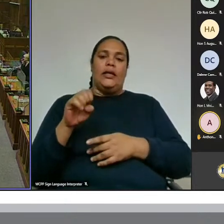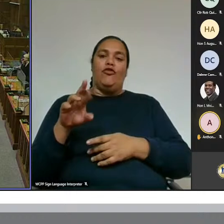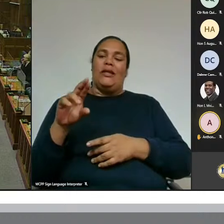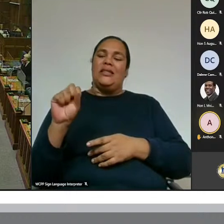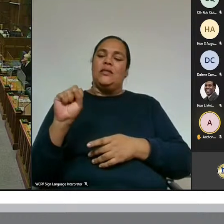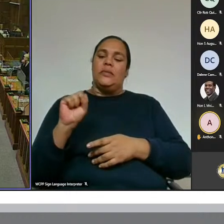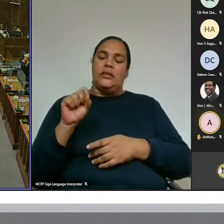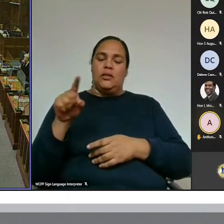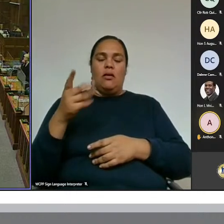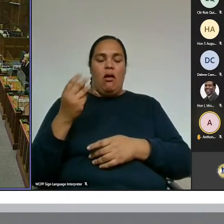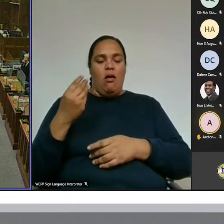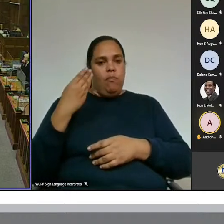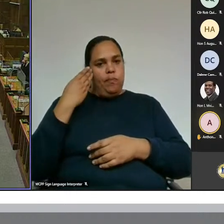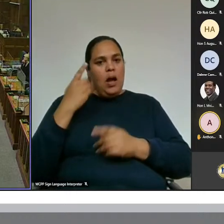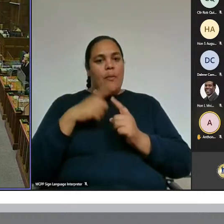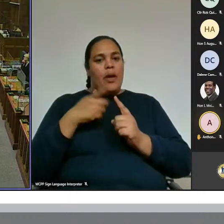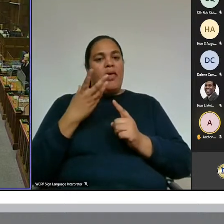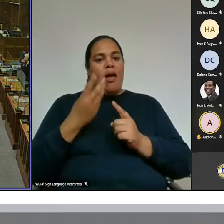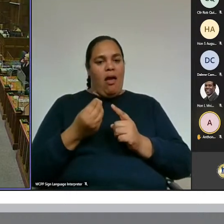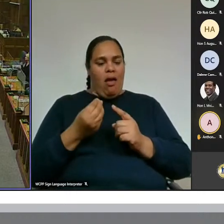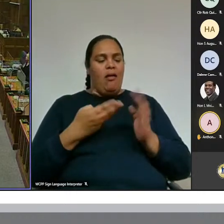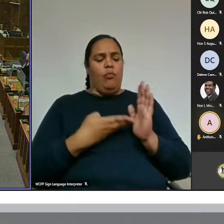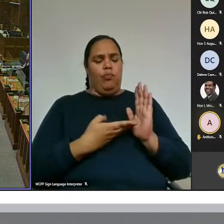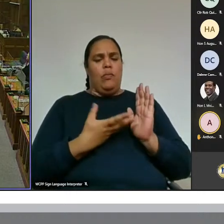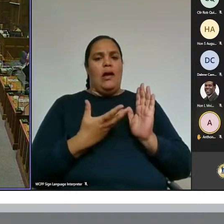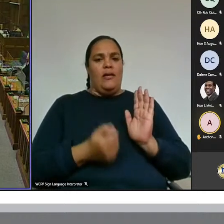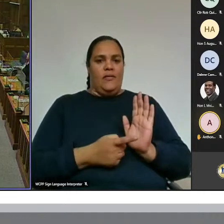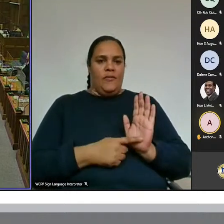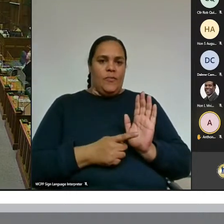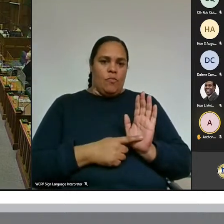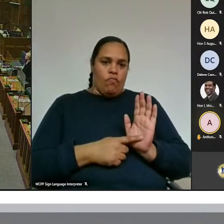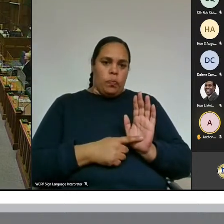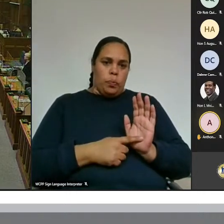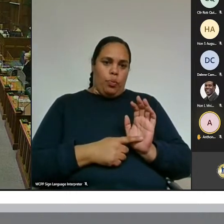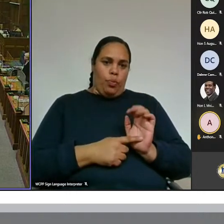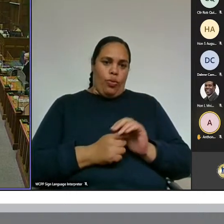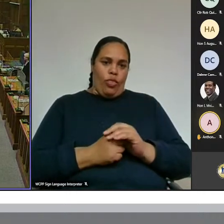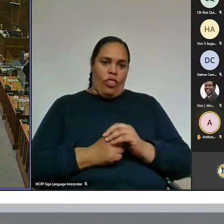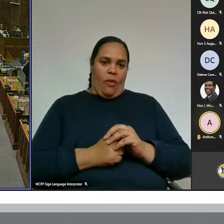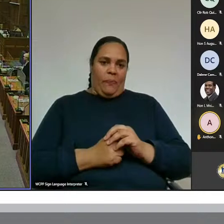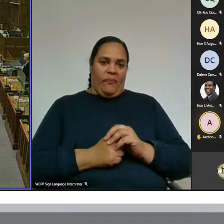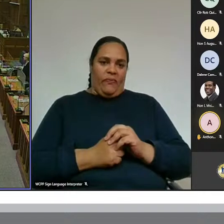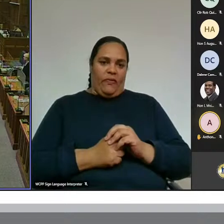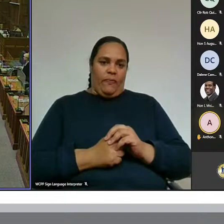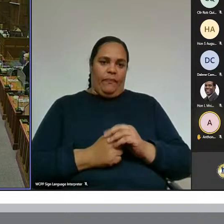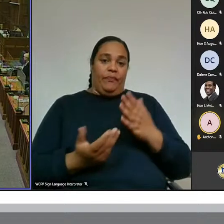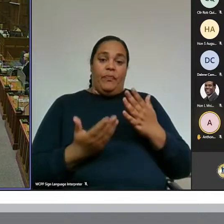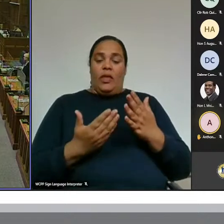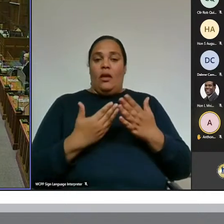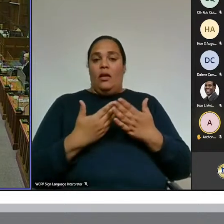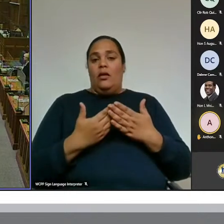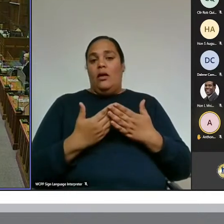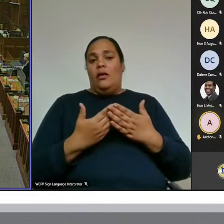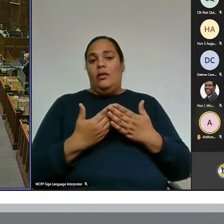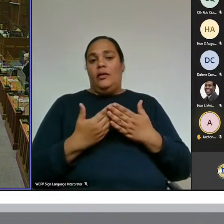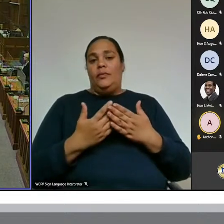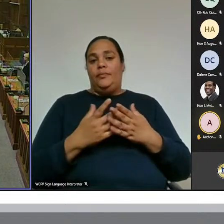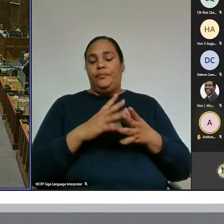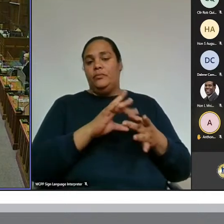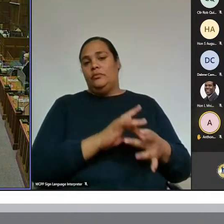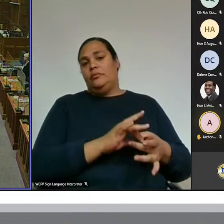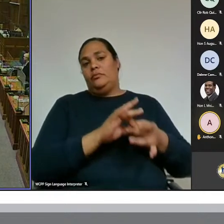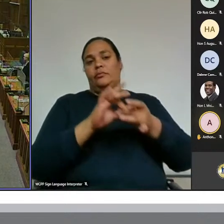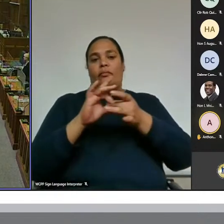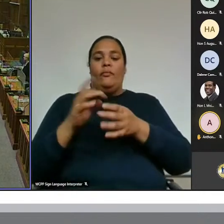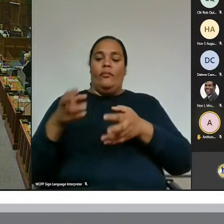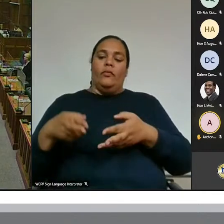mind. So they are catered for, and could be constructed alongside